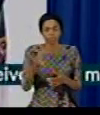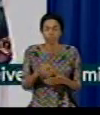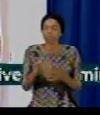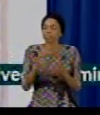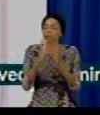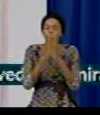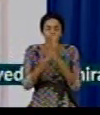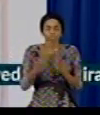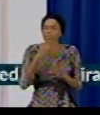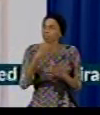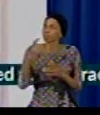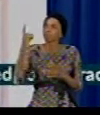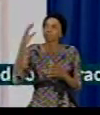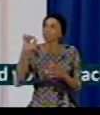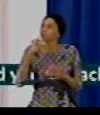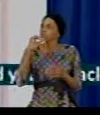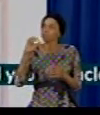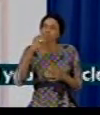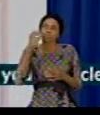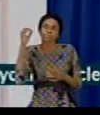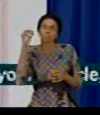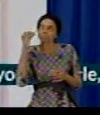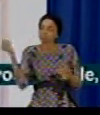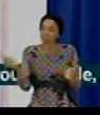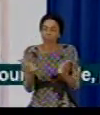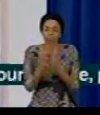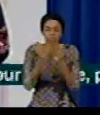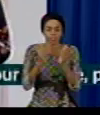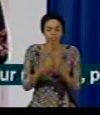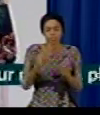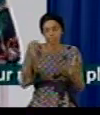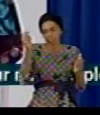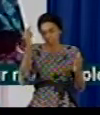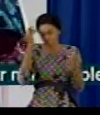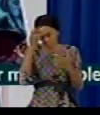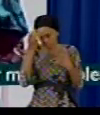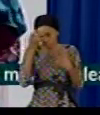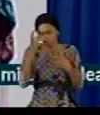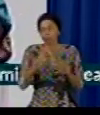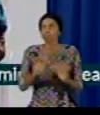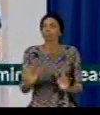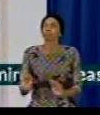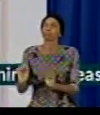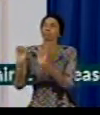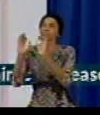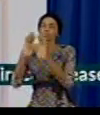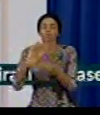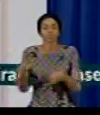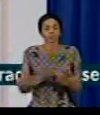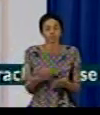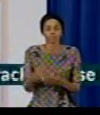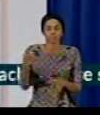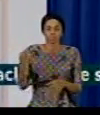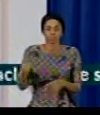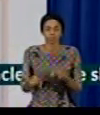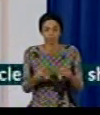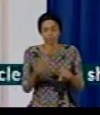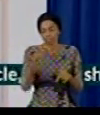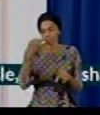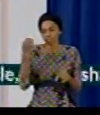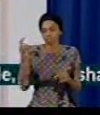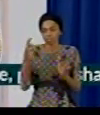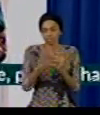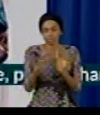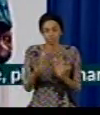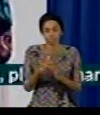not live here with this thing. I will lay all at the feet of Jesus. Yesterday, it wanted to come up, and it could